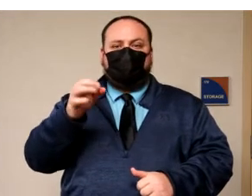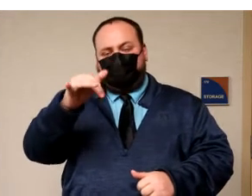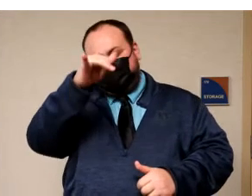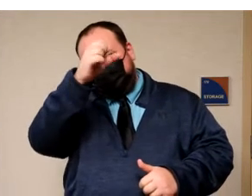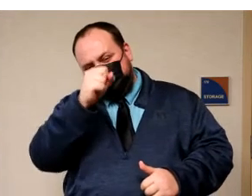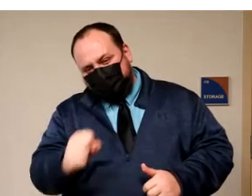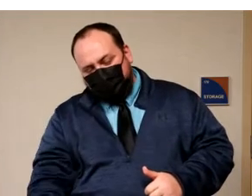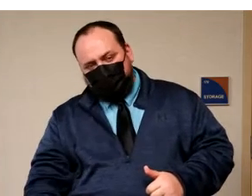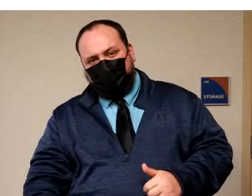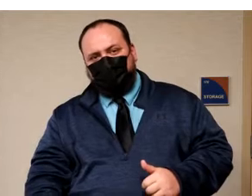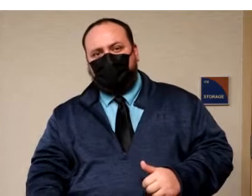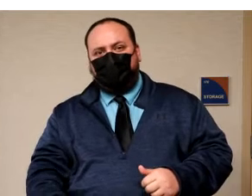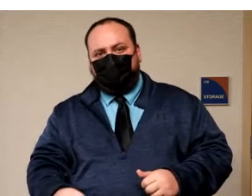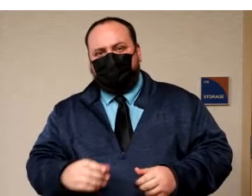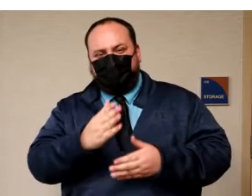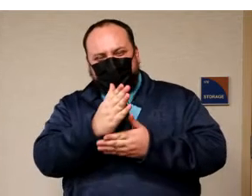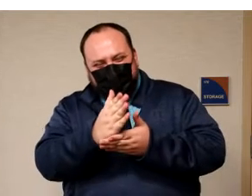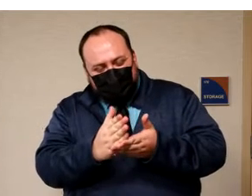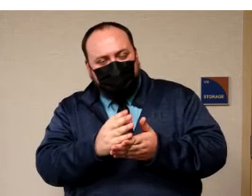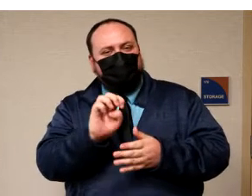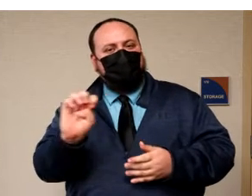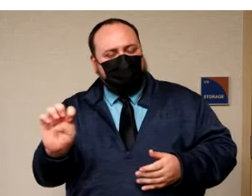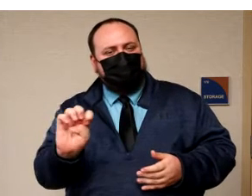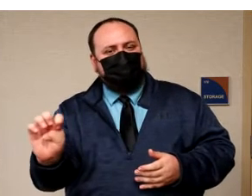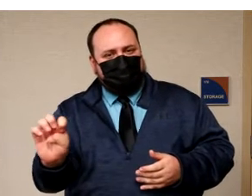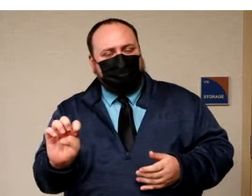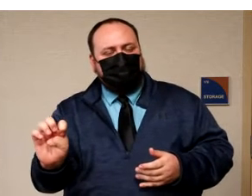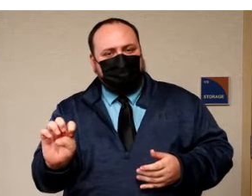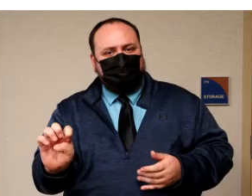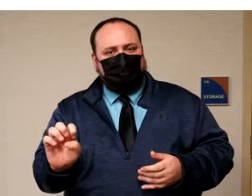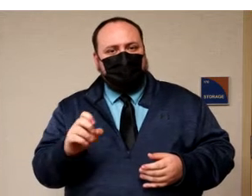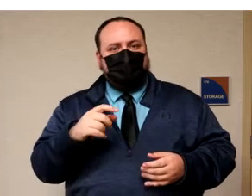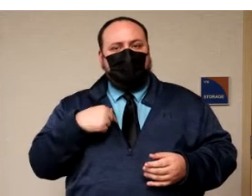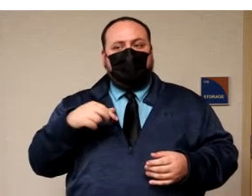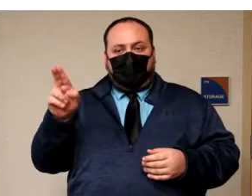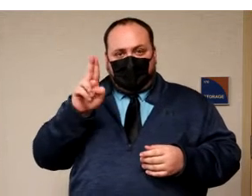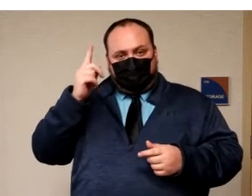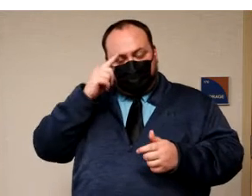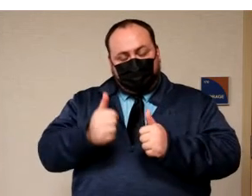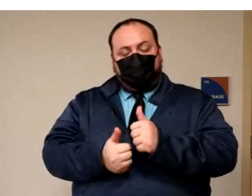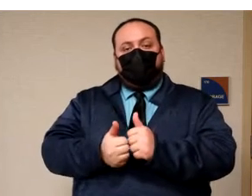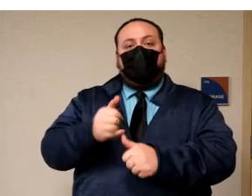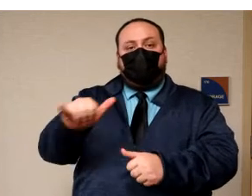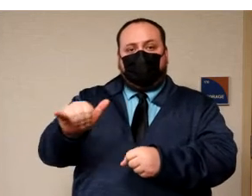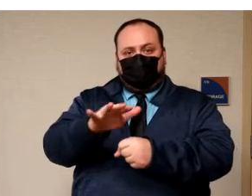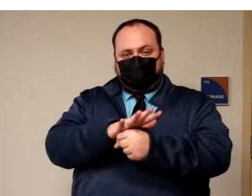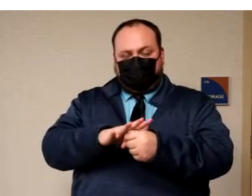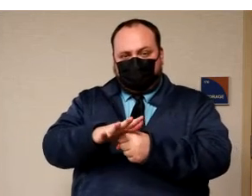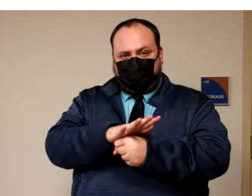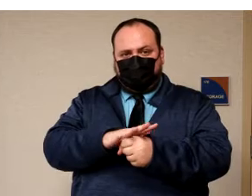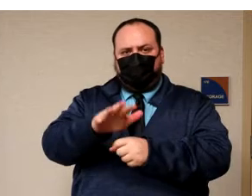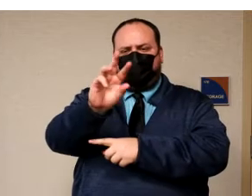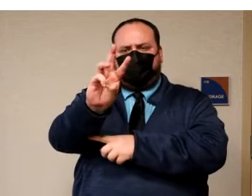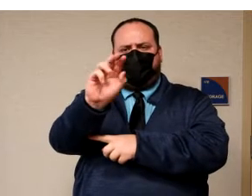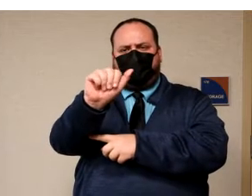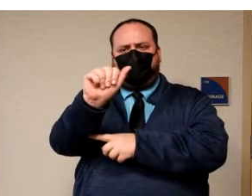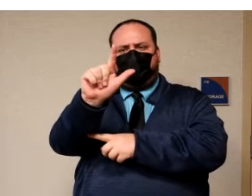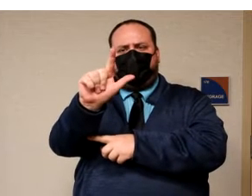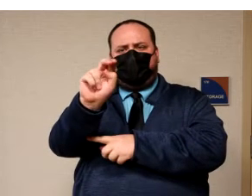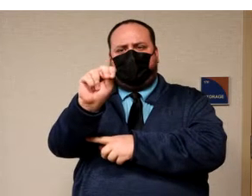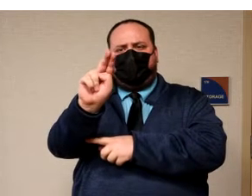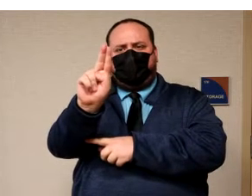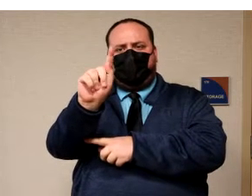southern portion, southeastern portion. We do use, for most of the district, Walnut Avenue